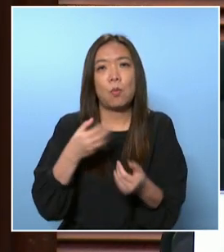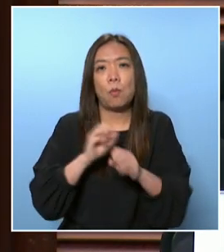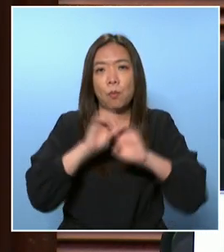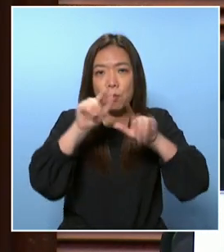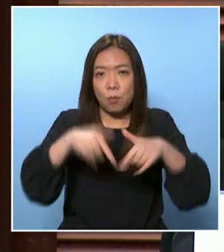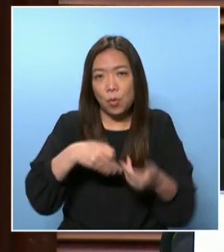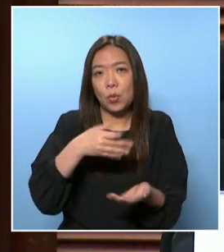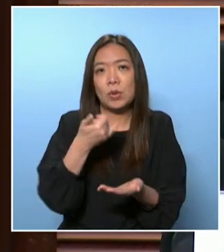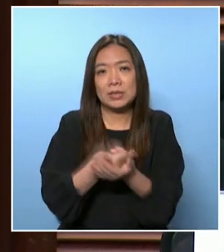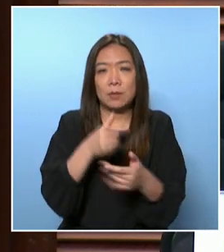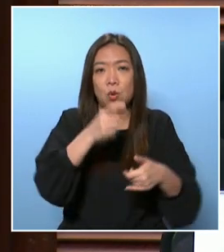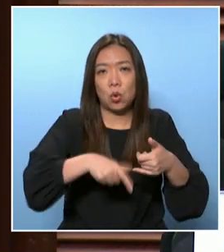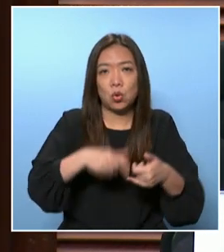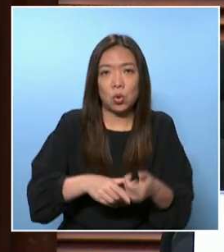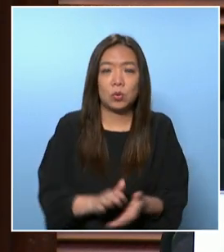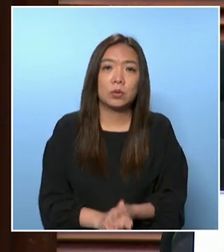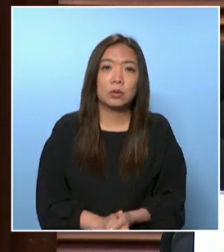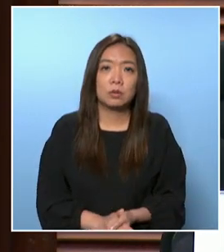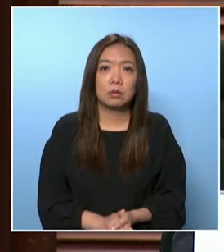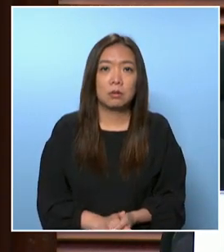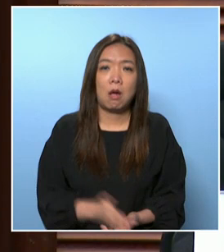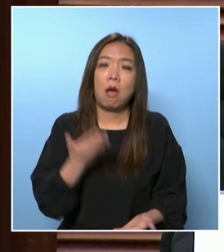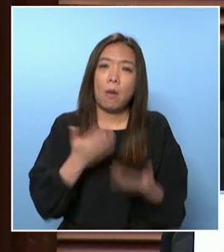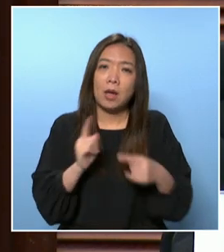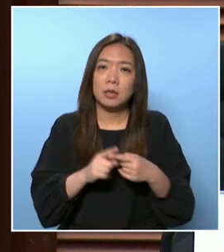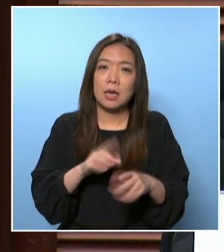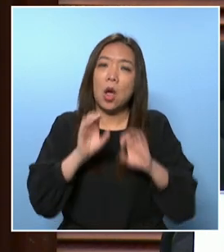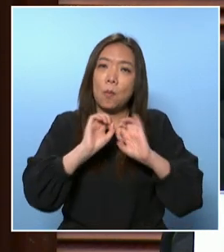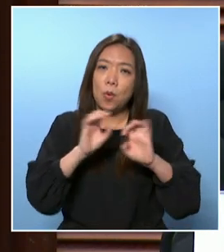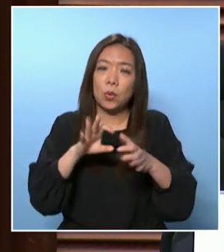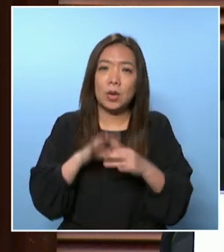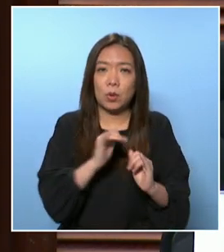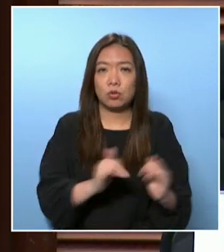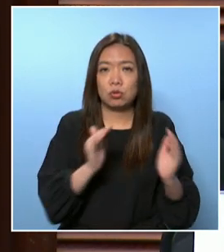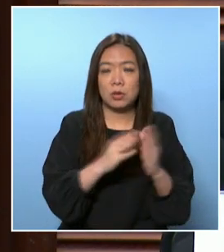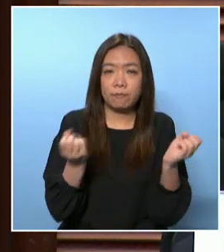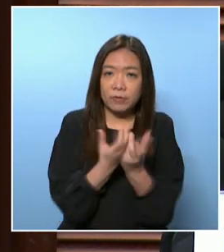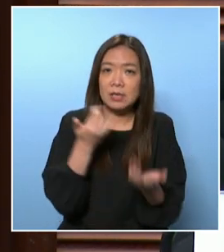non-nursing homes, all these will have to be reportable cases.